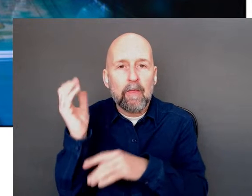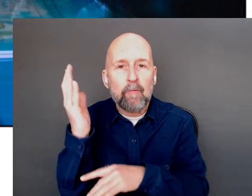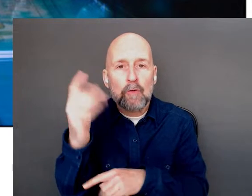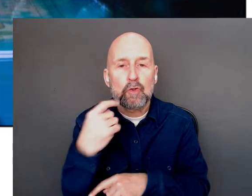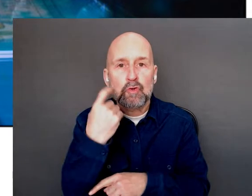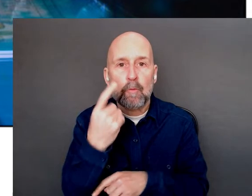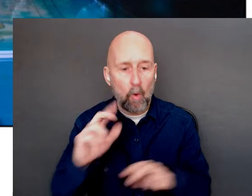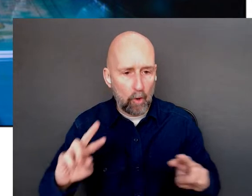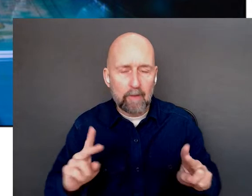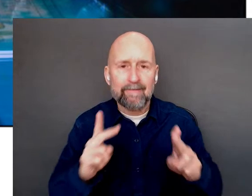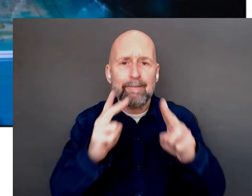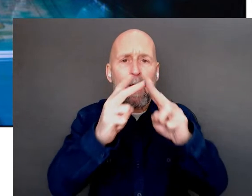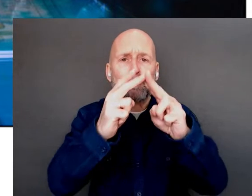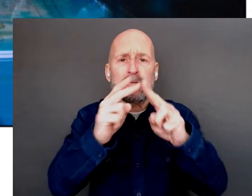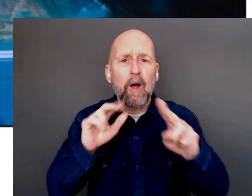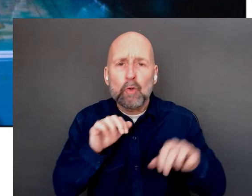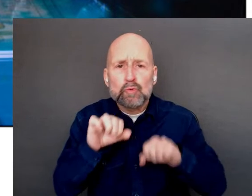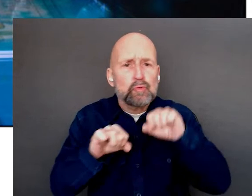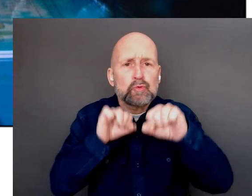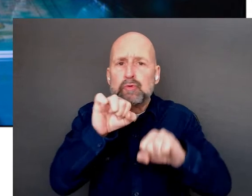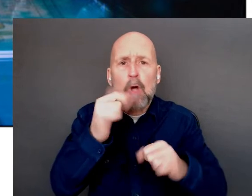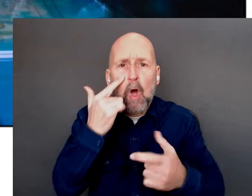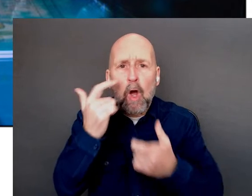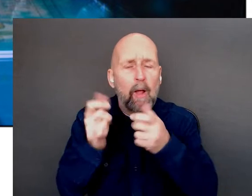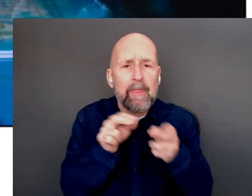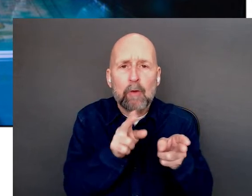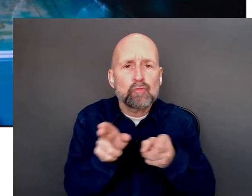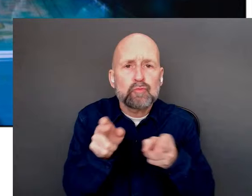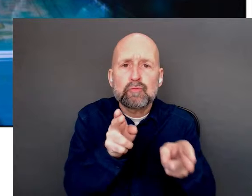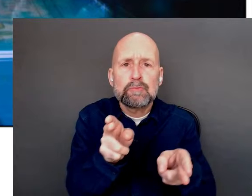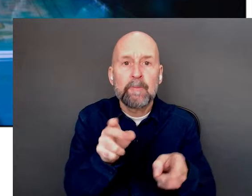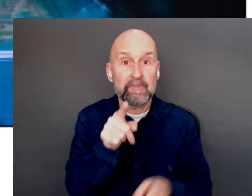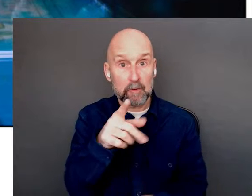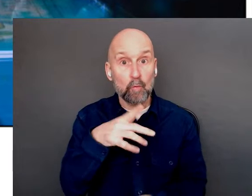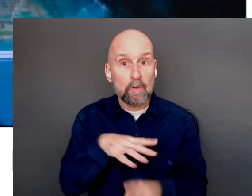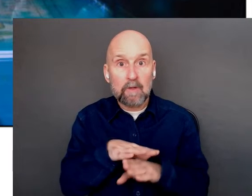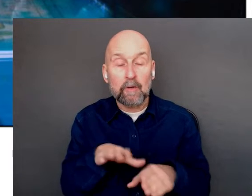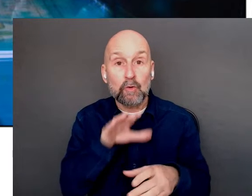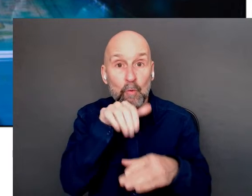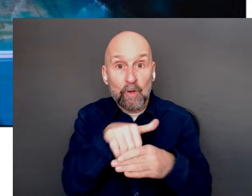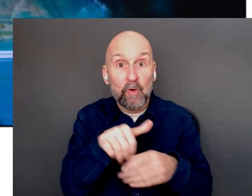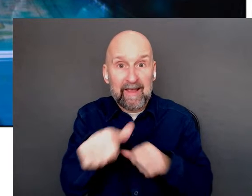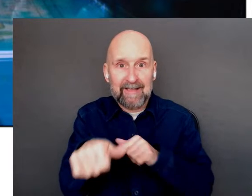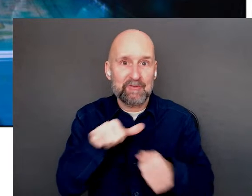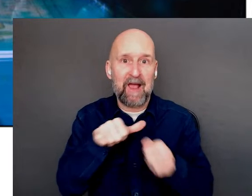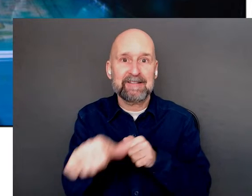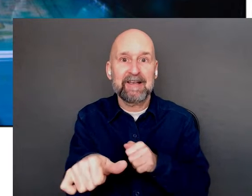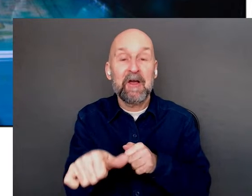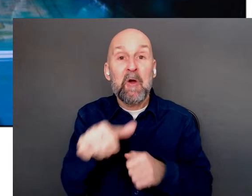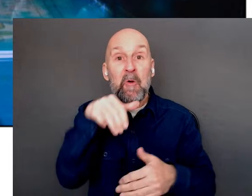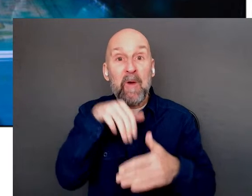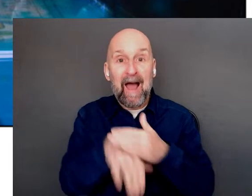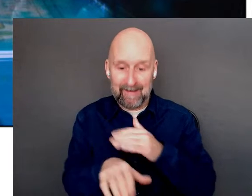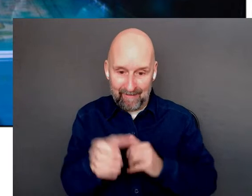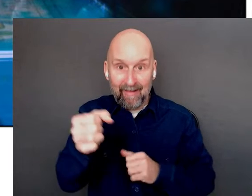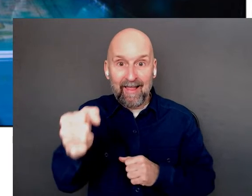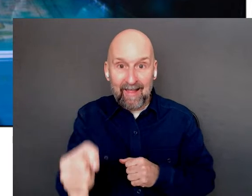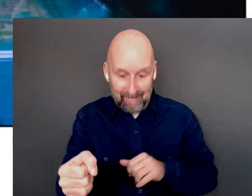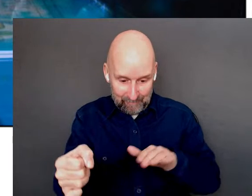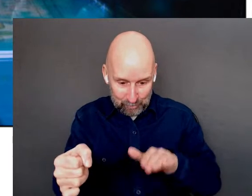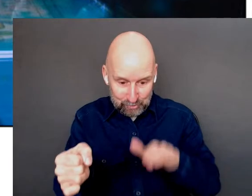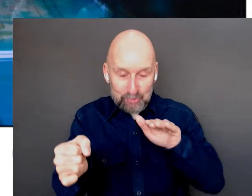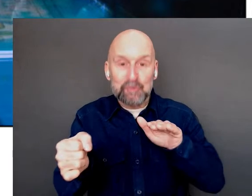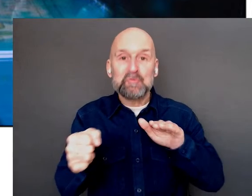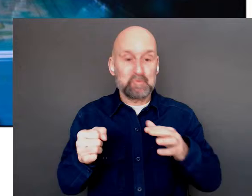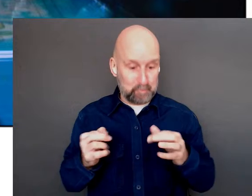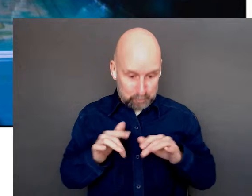to find about this route. And whether you want it or not, you're interacting, because as soon as you step inside, you're there. So going